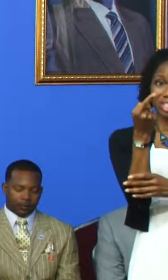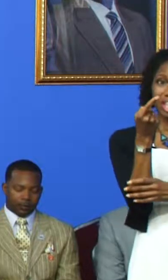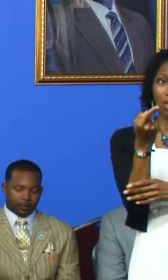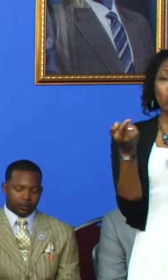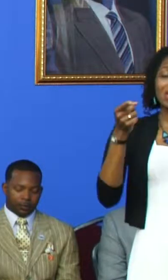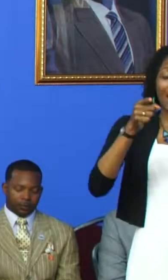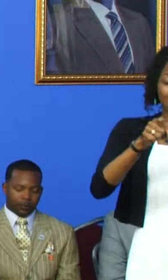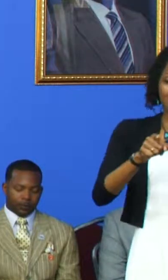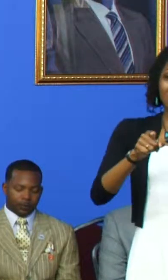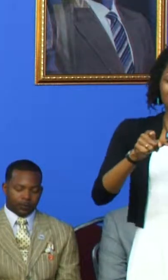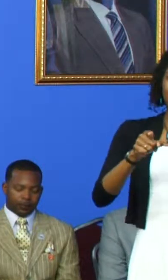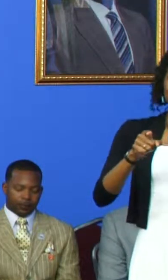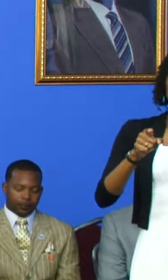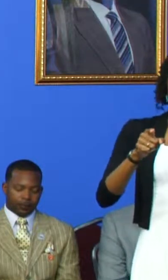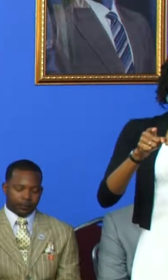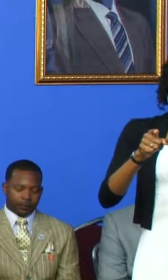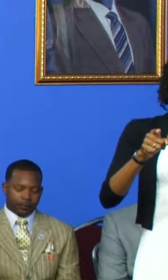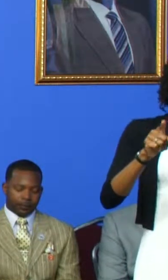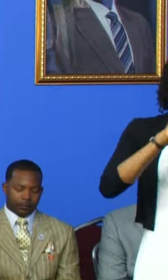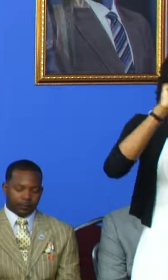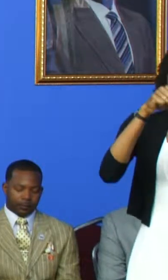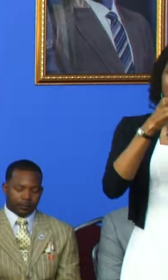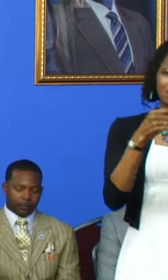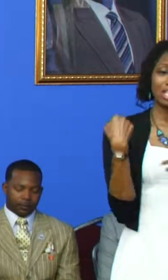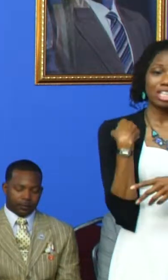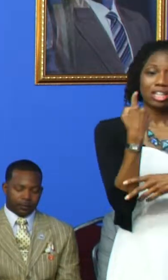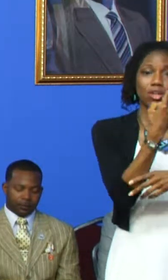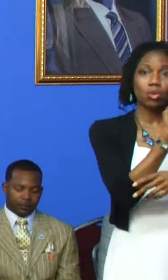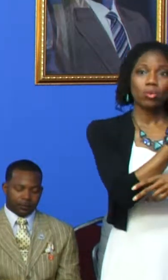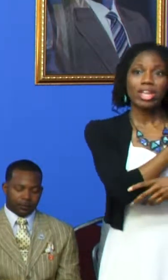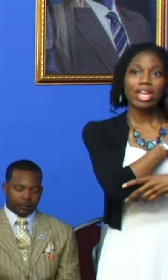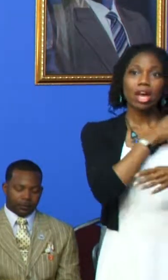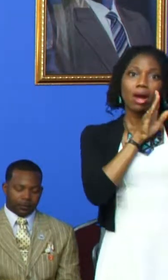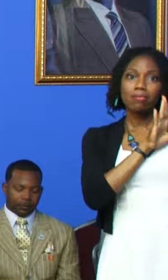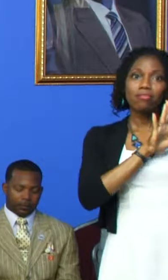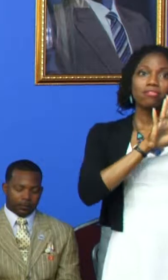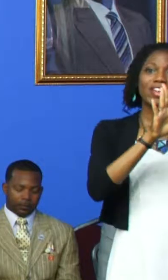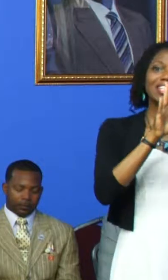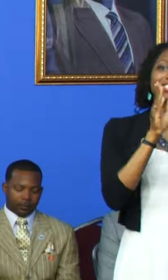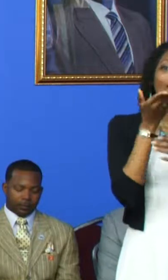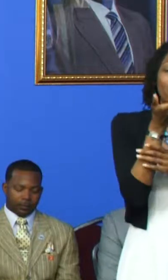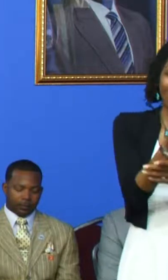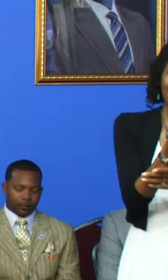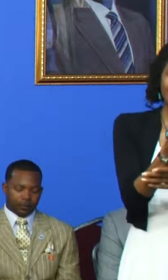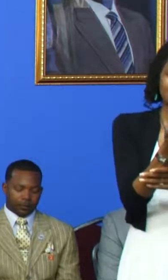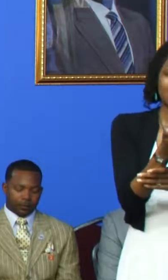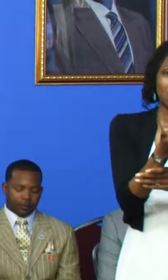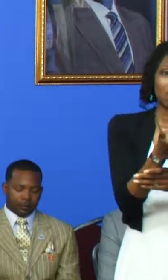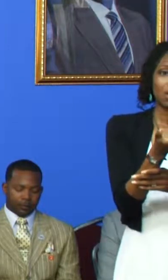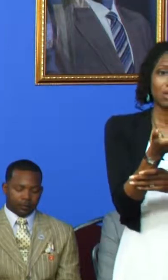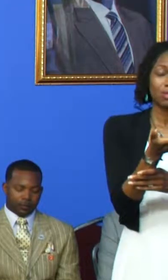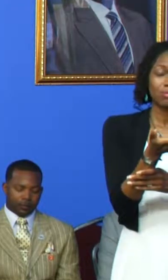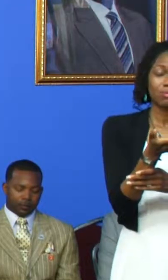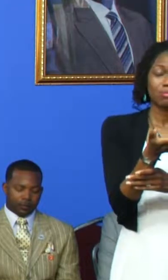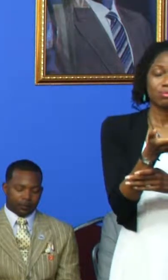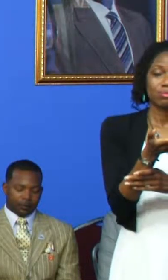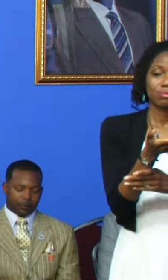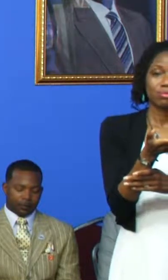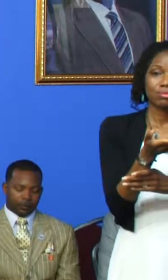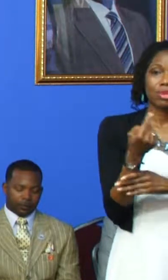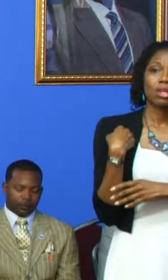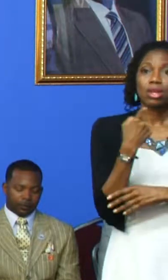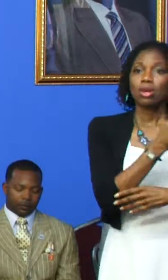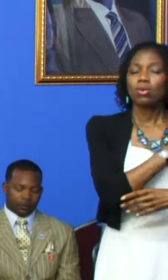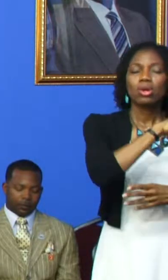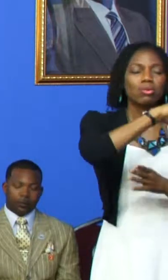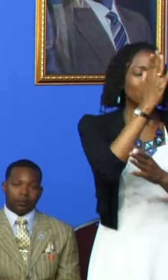on. And until we get to that, we will never be